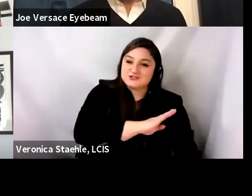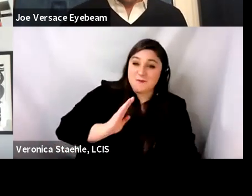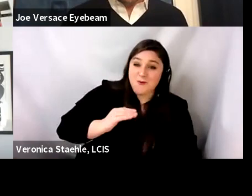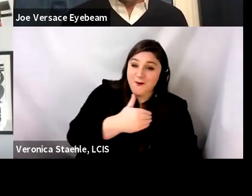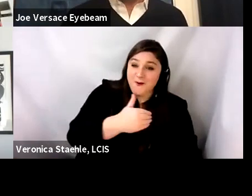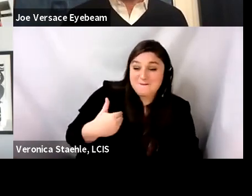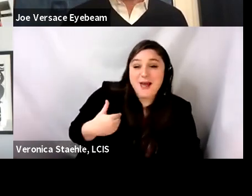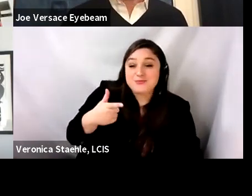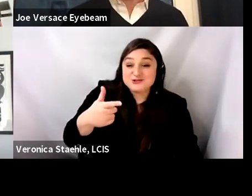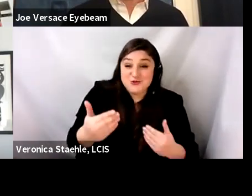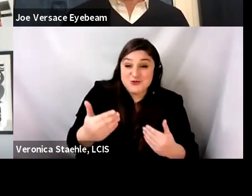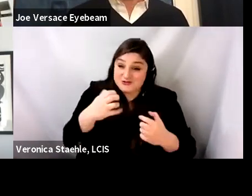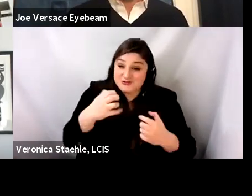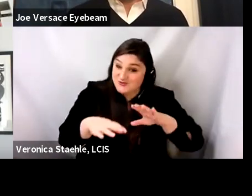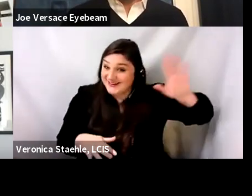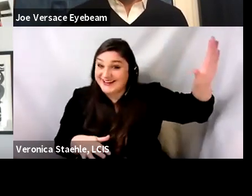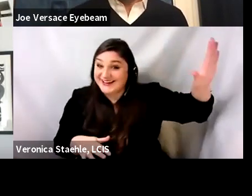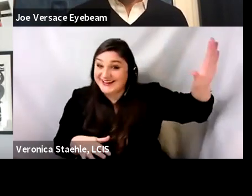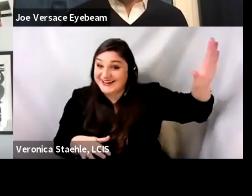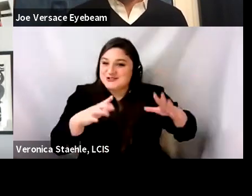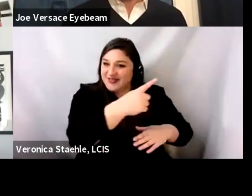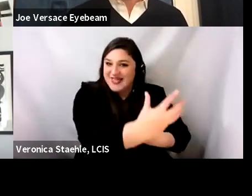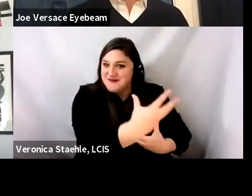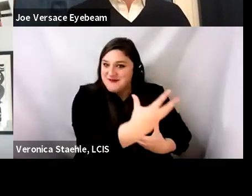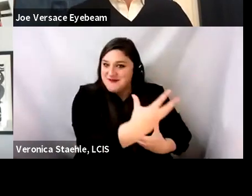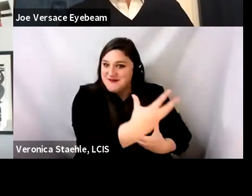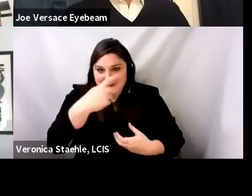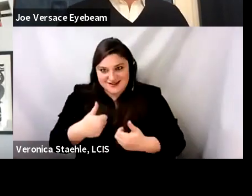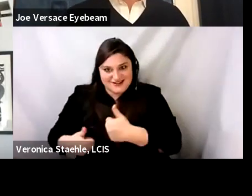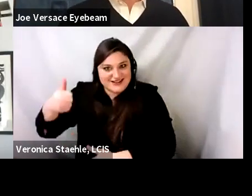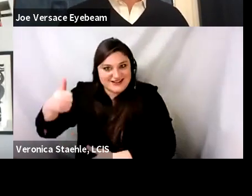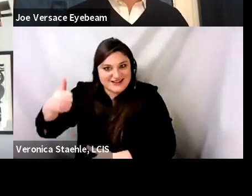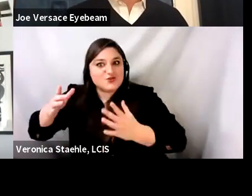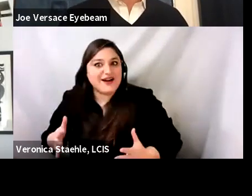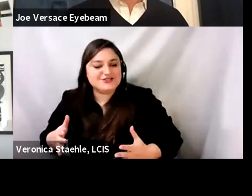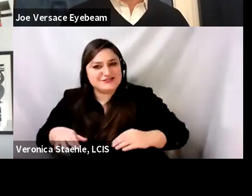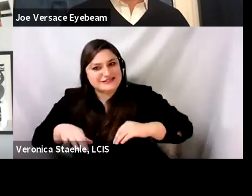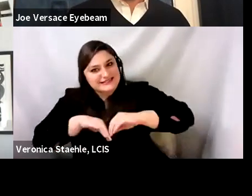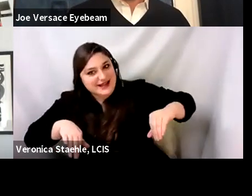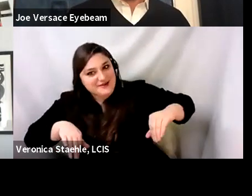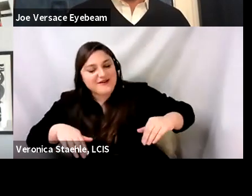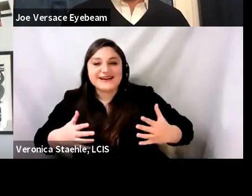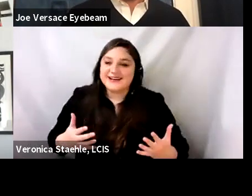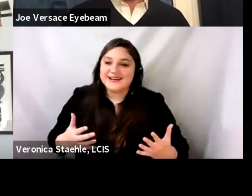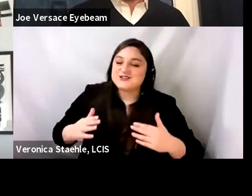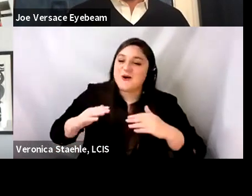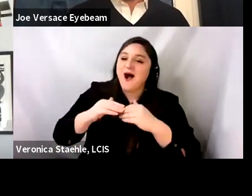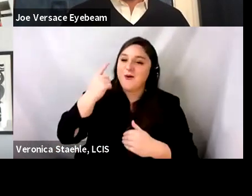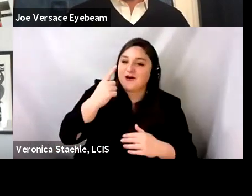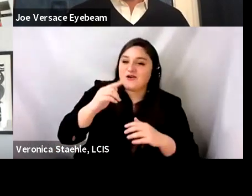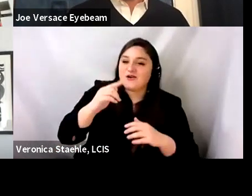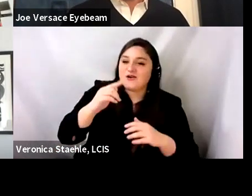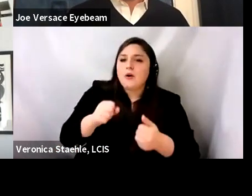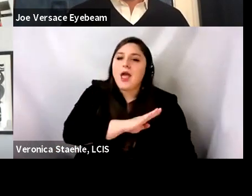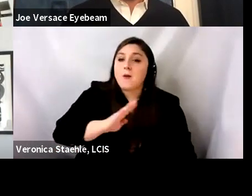now I have my ED hat on doing our business. So how can board members help without veering sort of too close